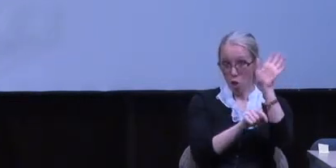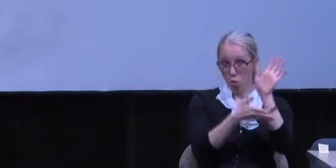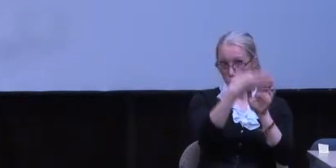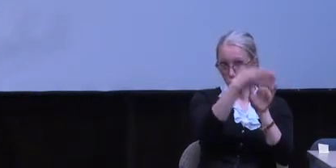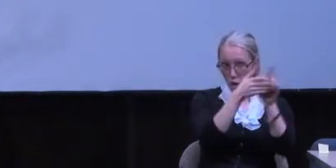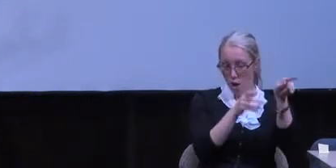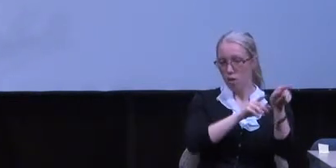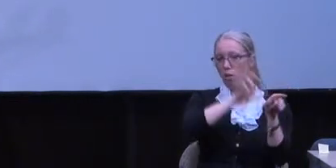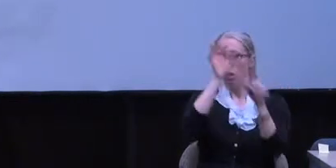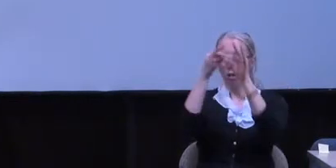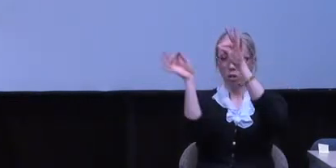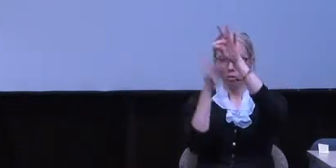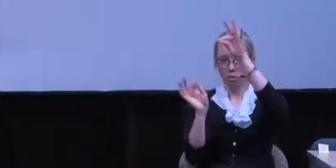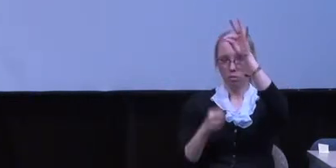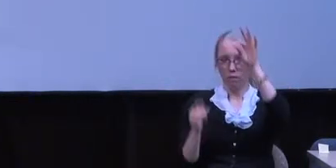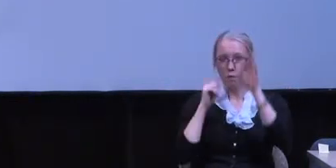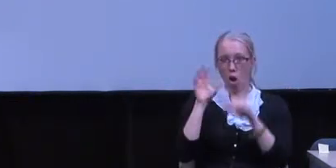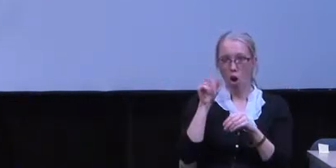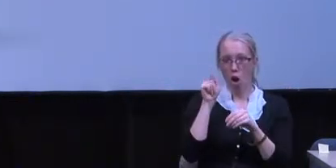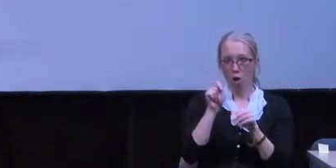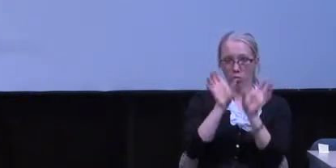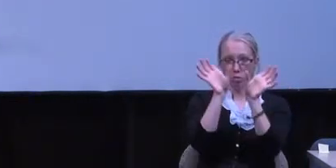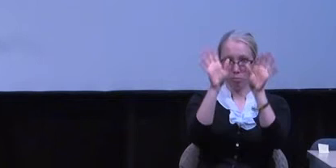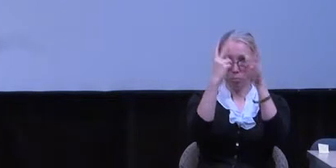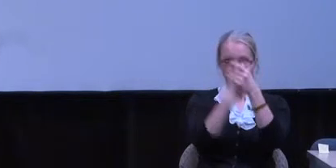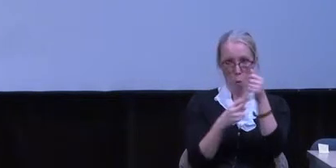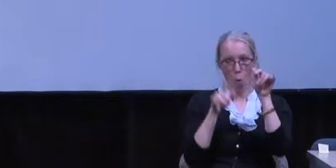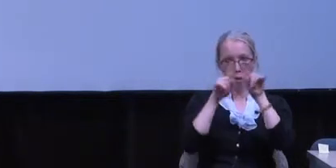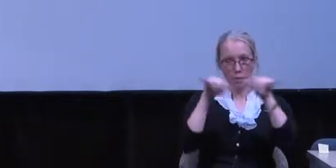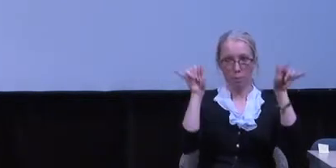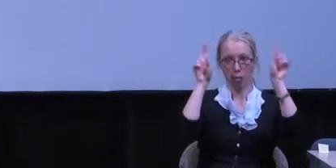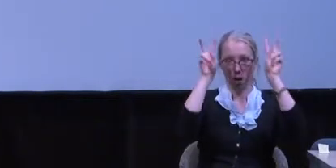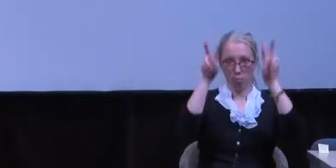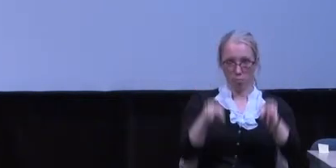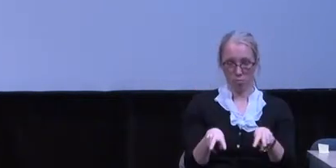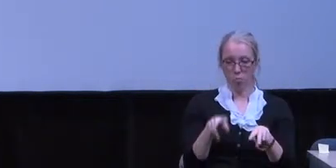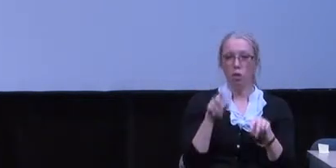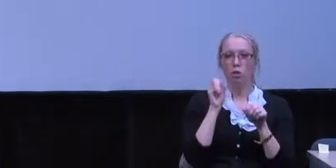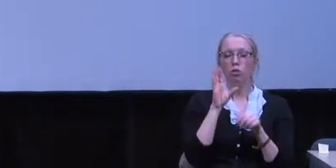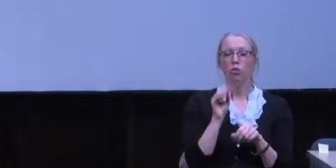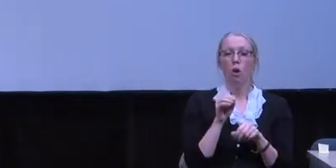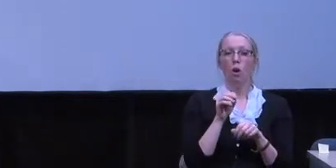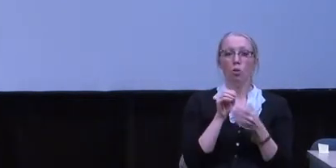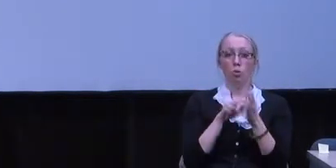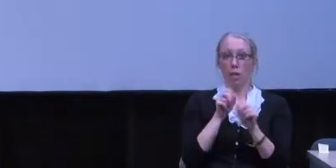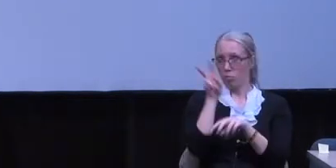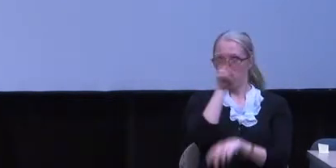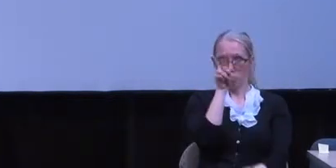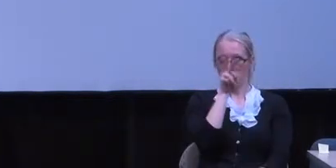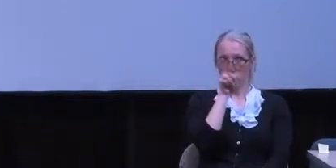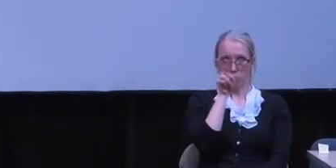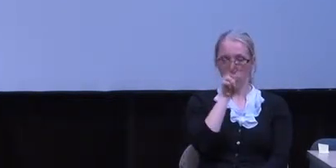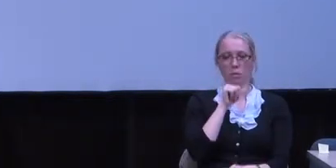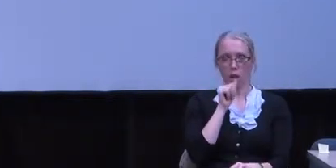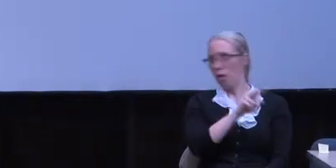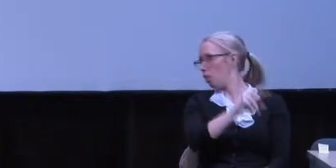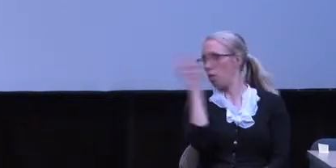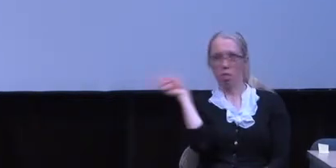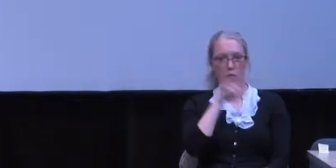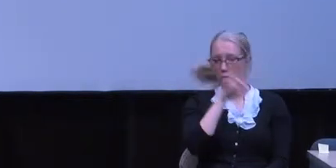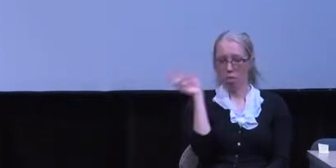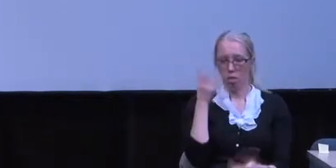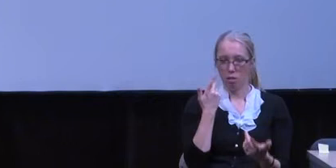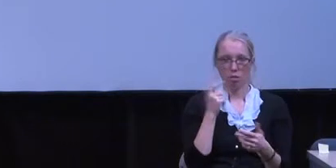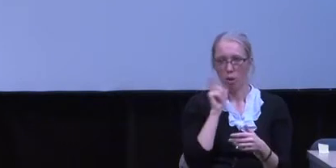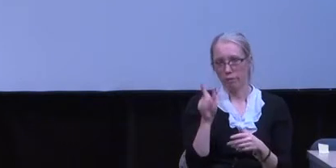remote cart captioner, and they would actually interpret and type what is being said on